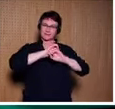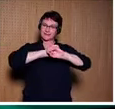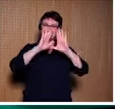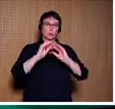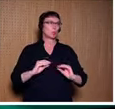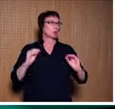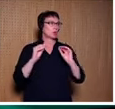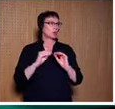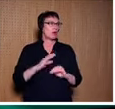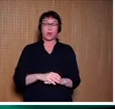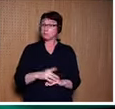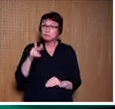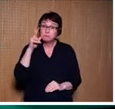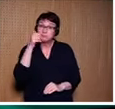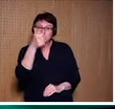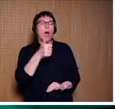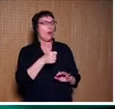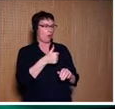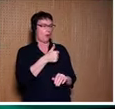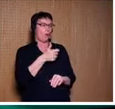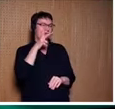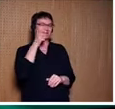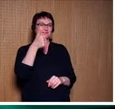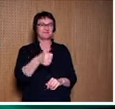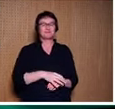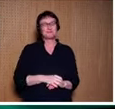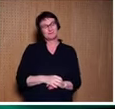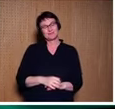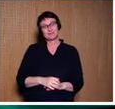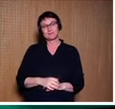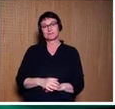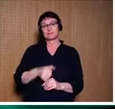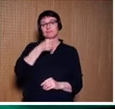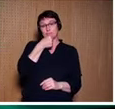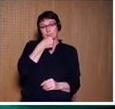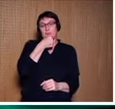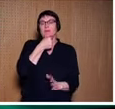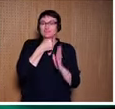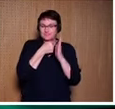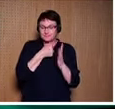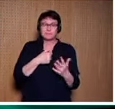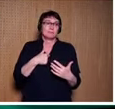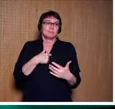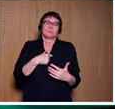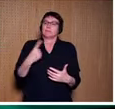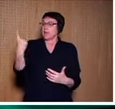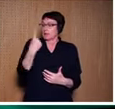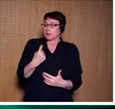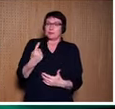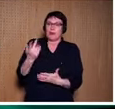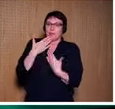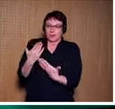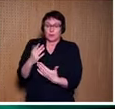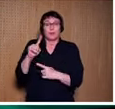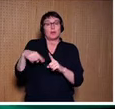Can we have some help with the microphone? Can you hear me now? Okay, brilliant. So I'll just repeat to say that huge thanks for the question, and as well,